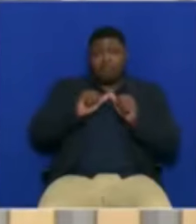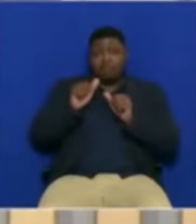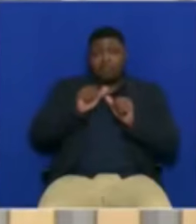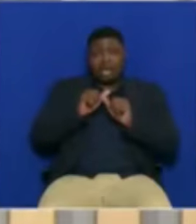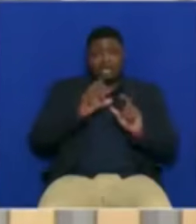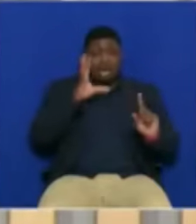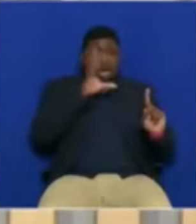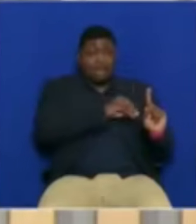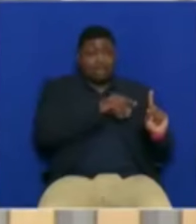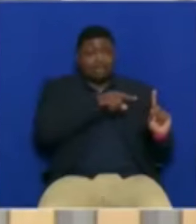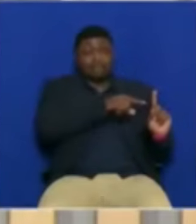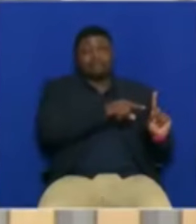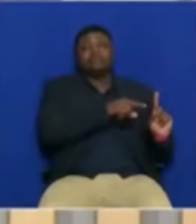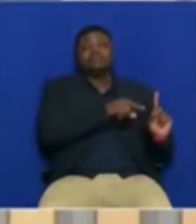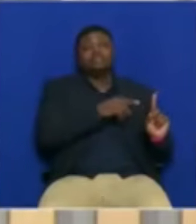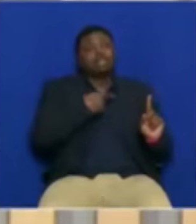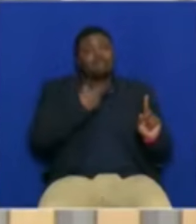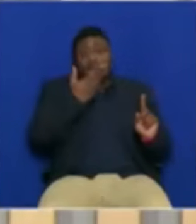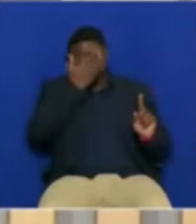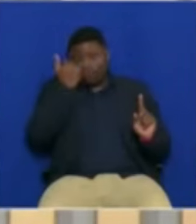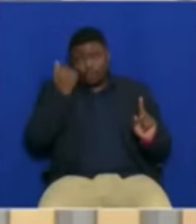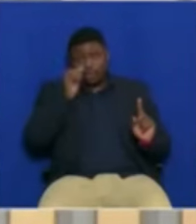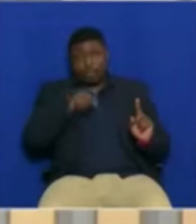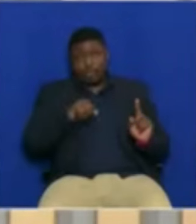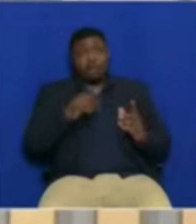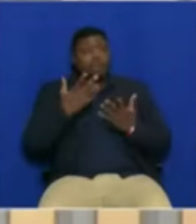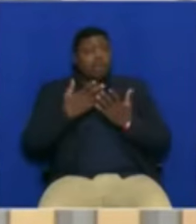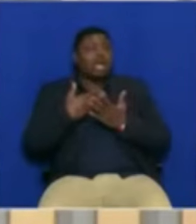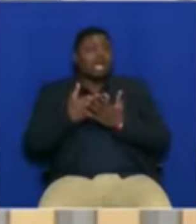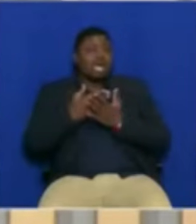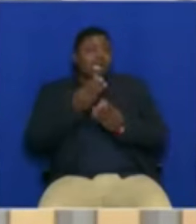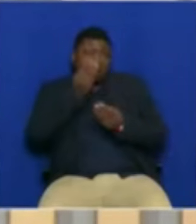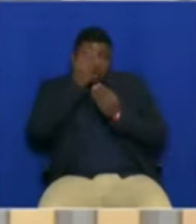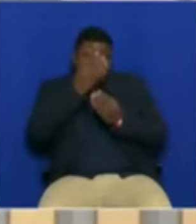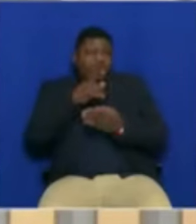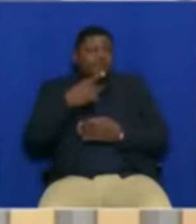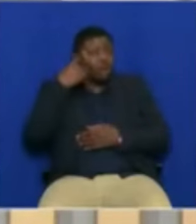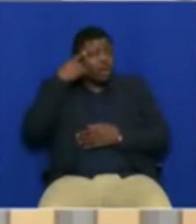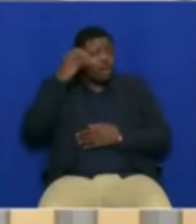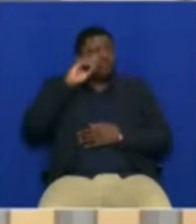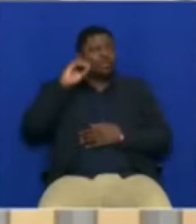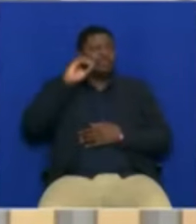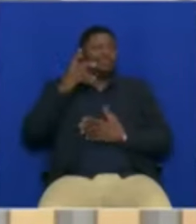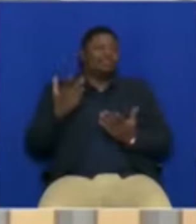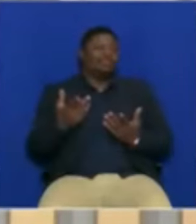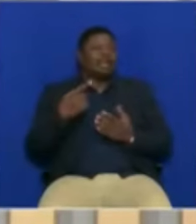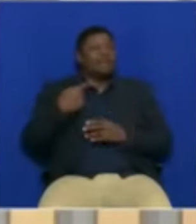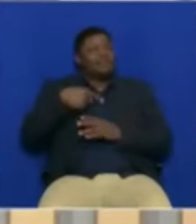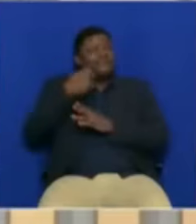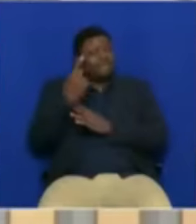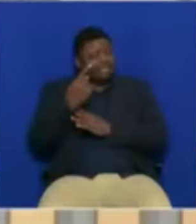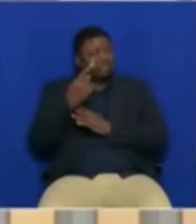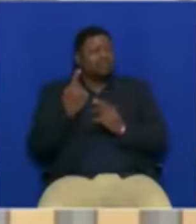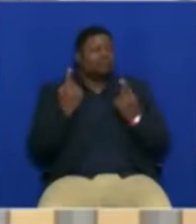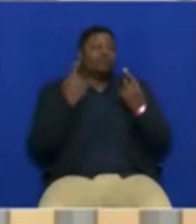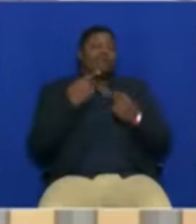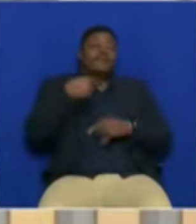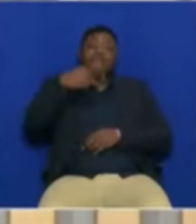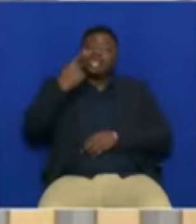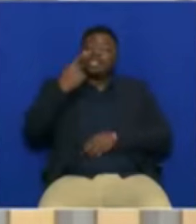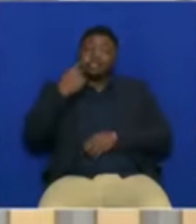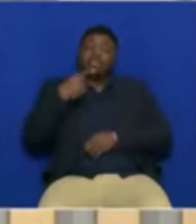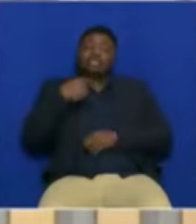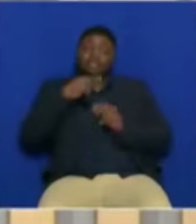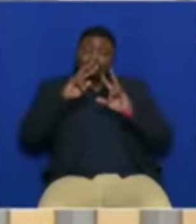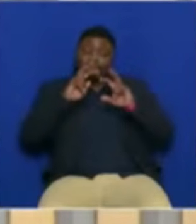I accept that. My starting point will be the police station. Yes. Go and see the branch commander, station commander, then the branch commander, and where is this docket,